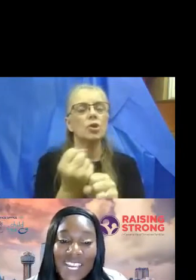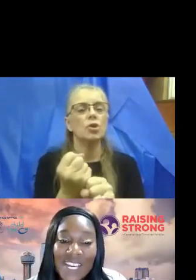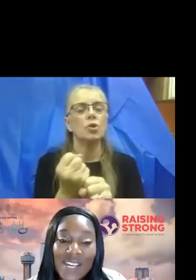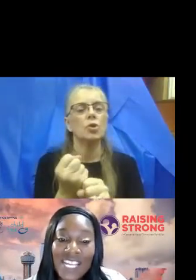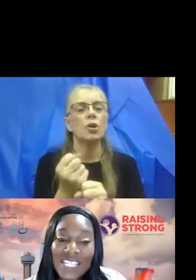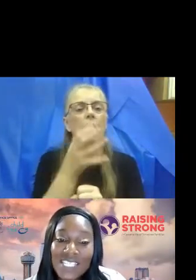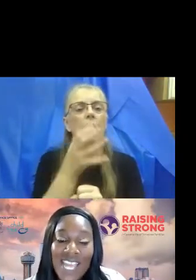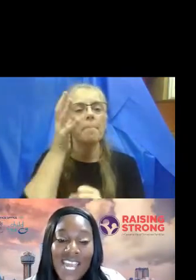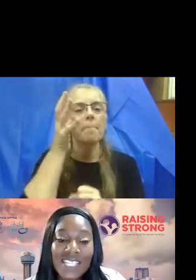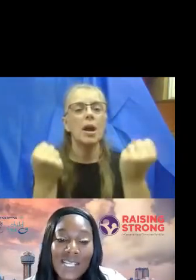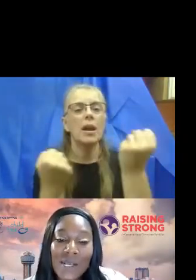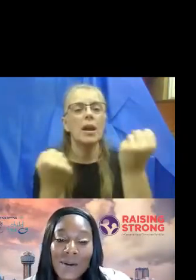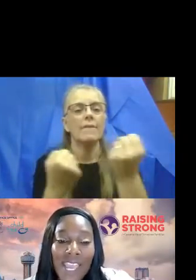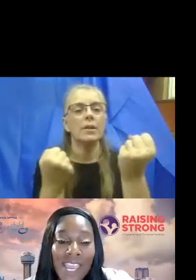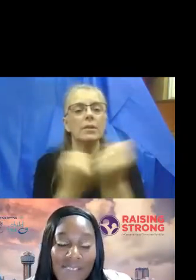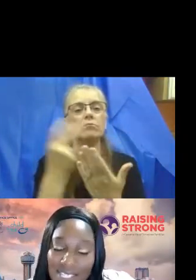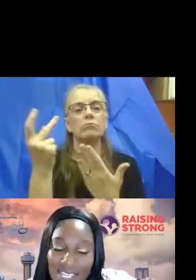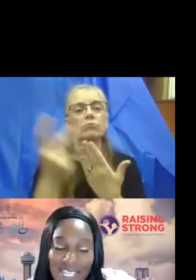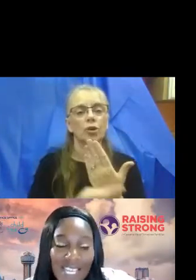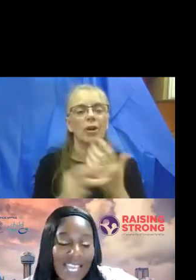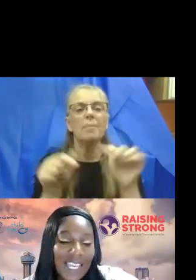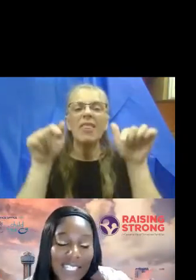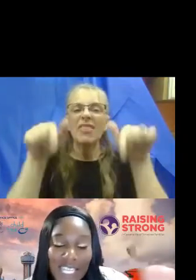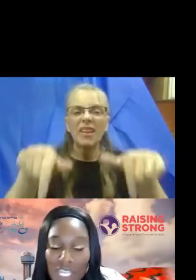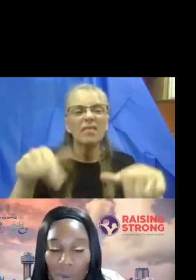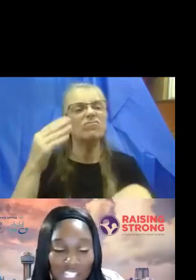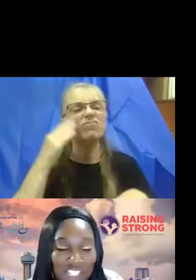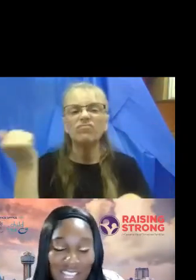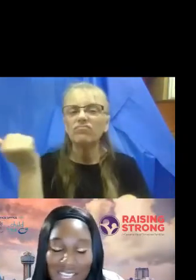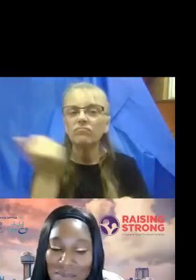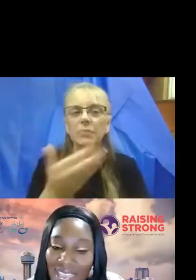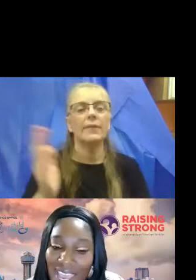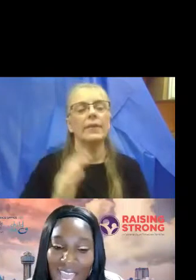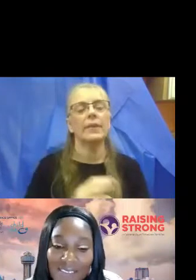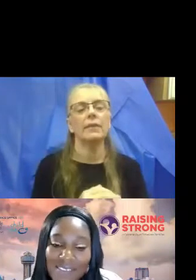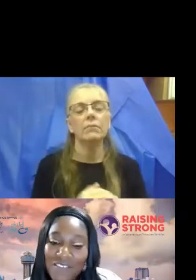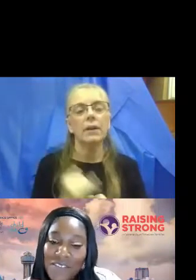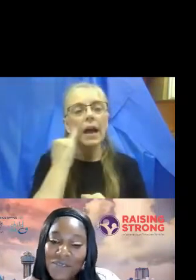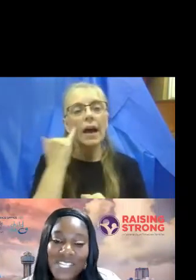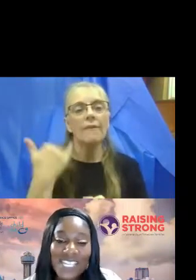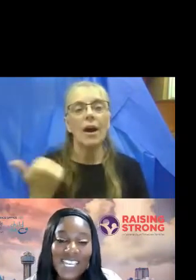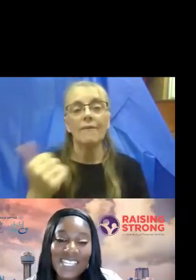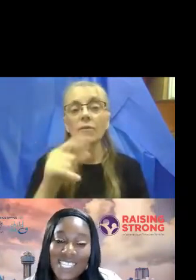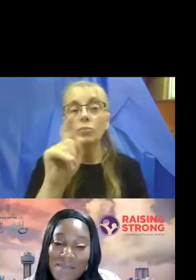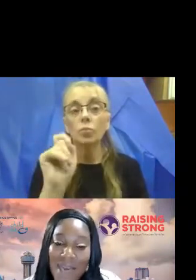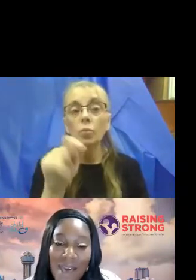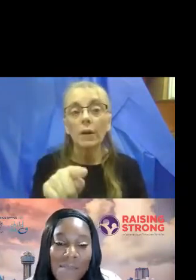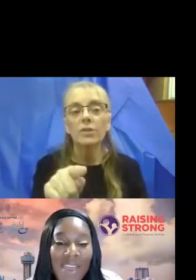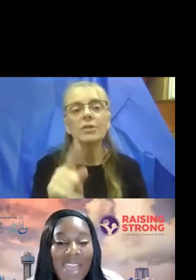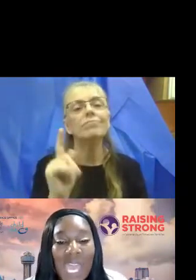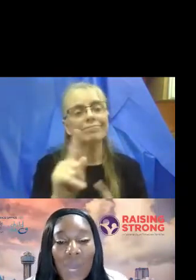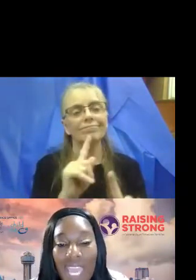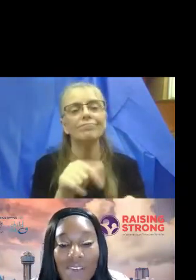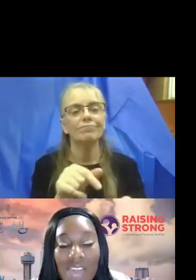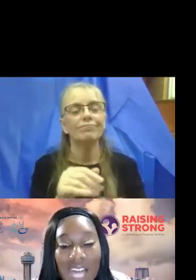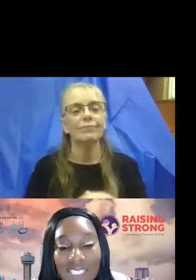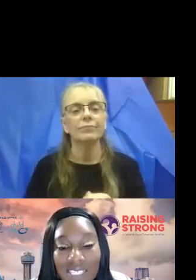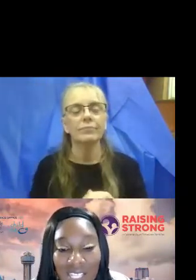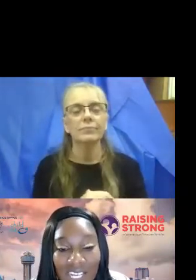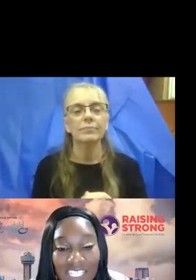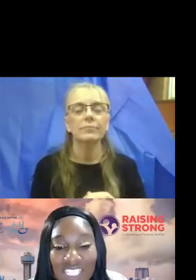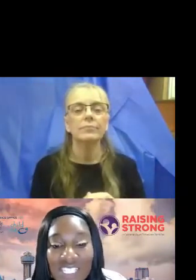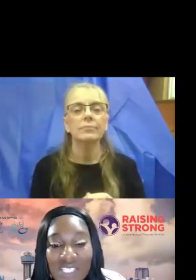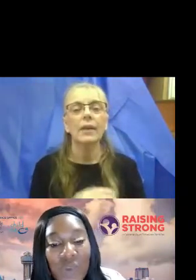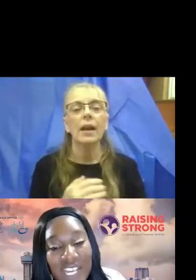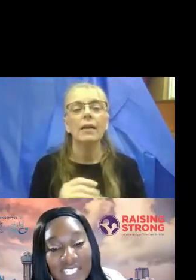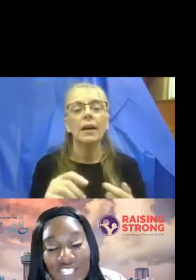they are here in the chat. They know everything to any question that you may have. So feel free to hit them up. And we have Alice